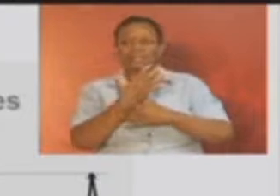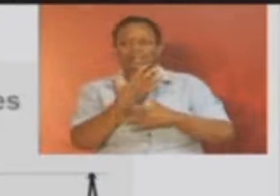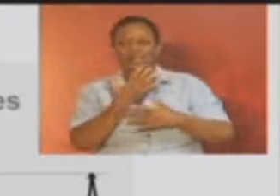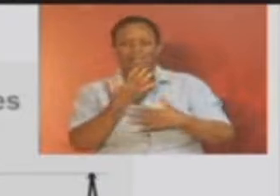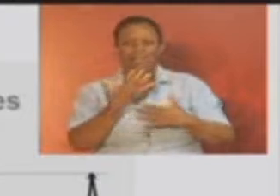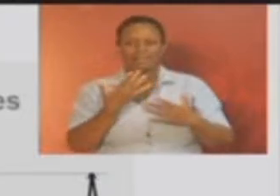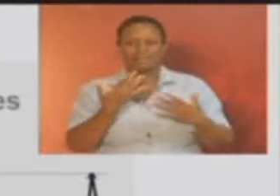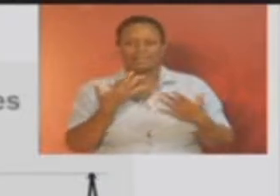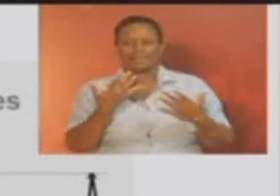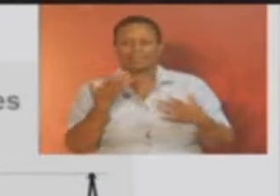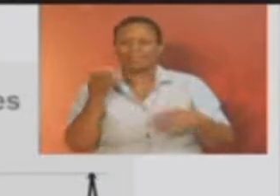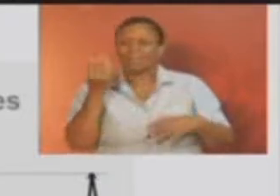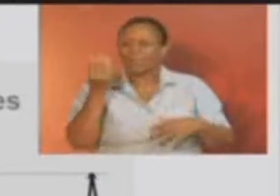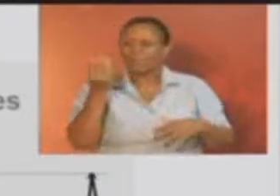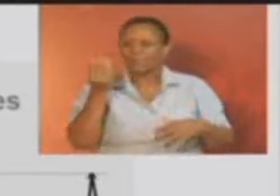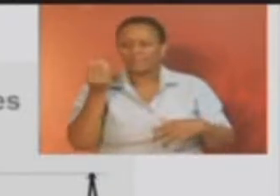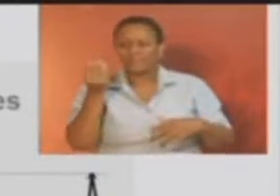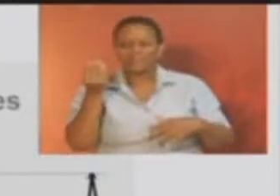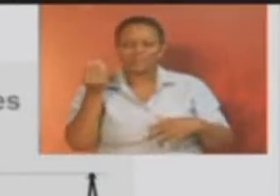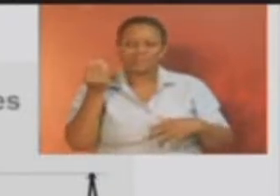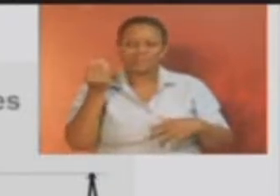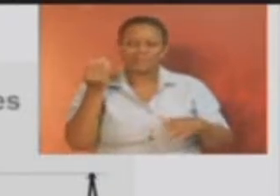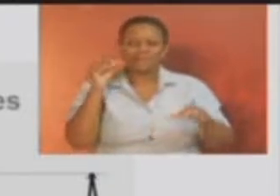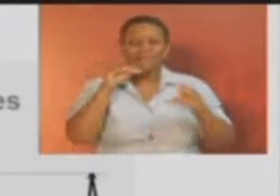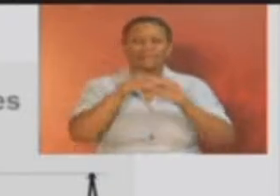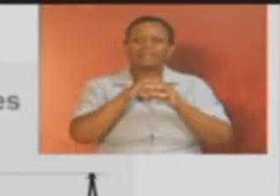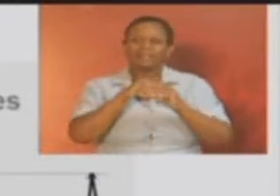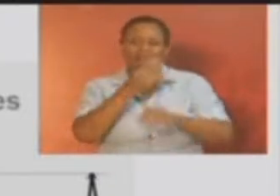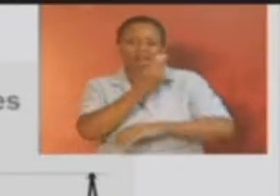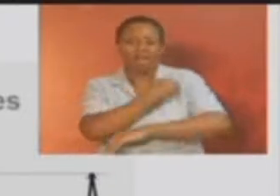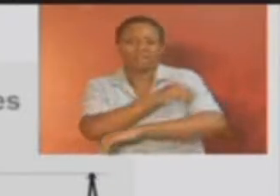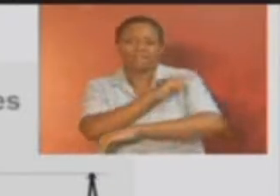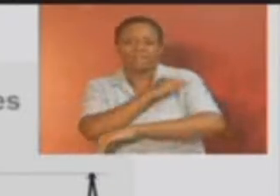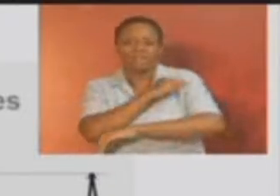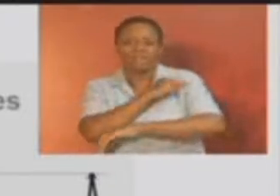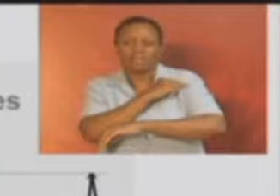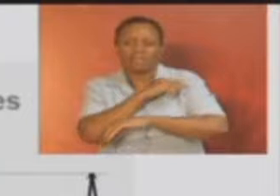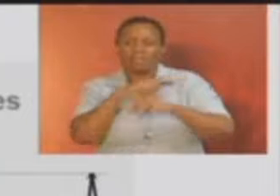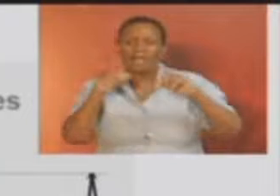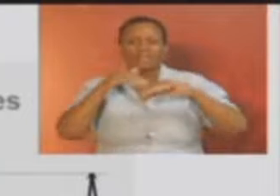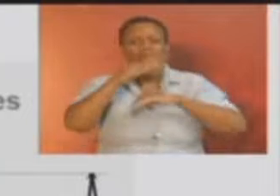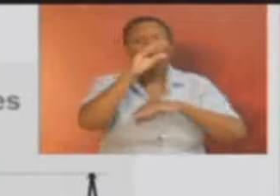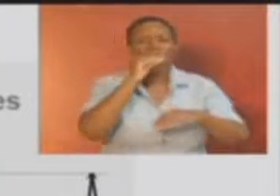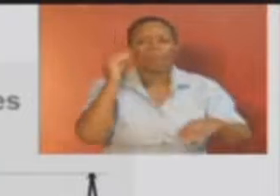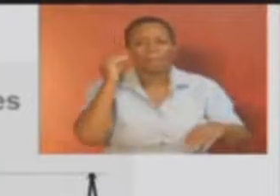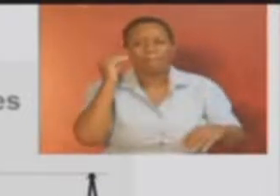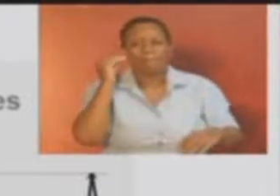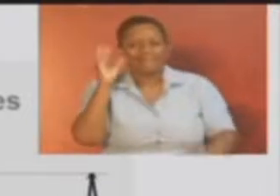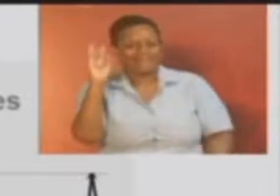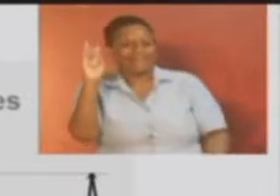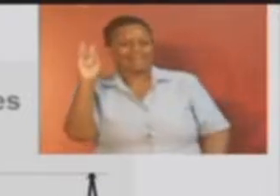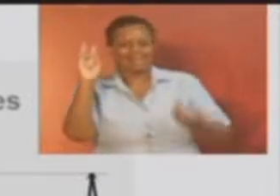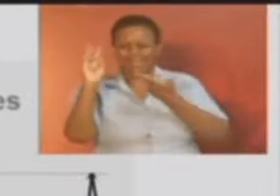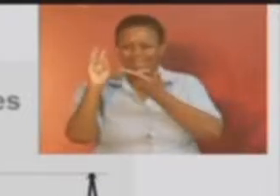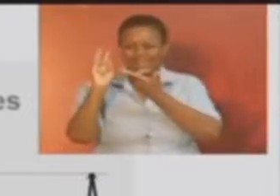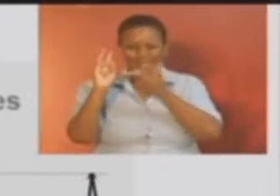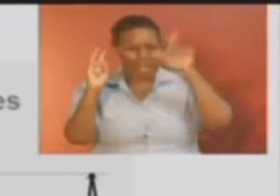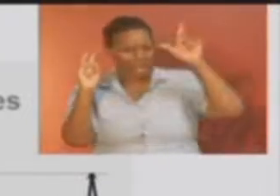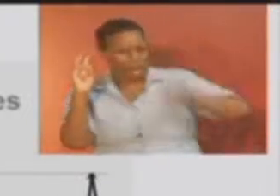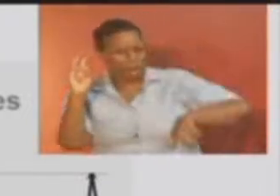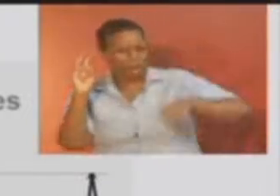discharged, which led to a net of 8 persons per day for every 100. Now, what we found this week is that